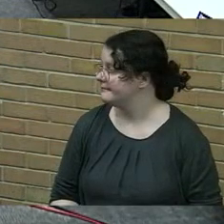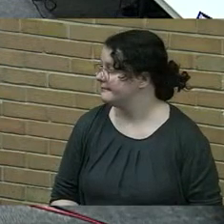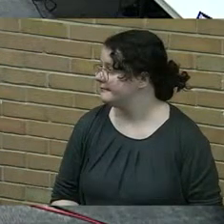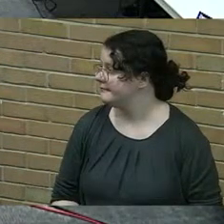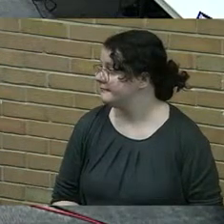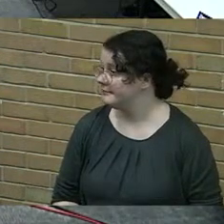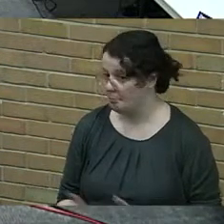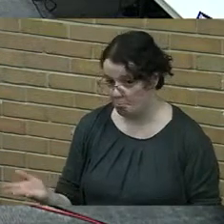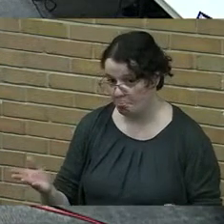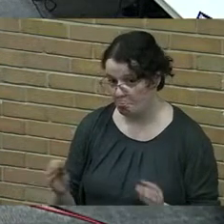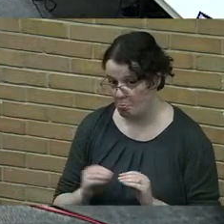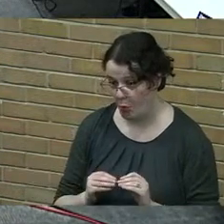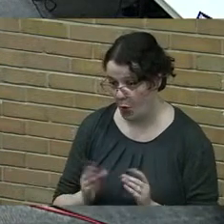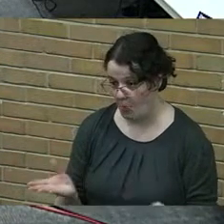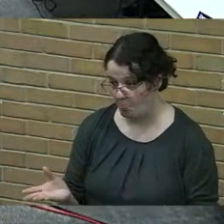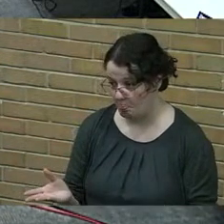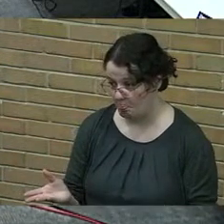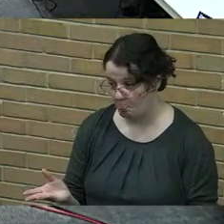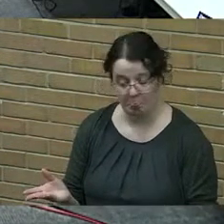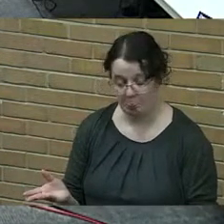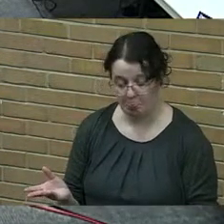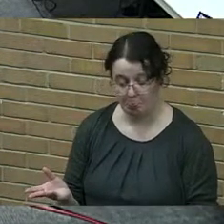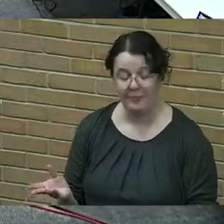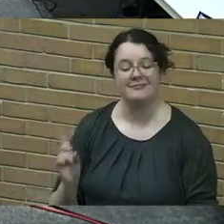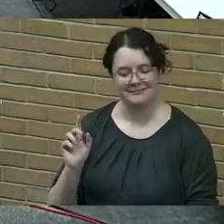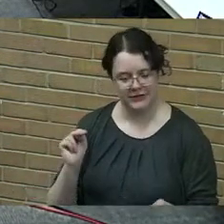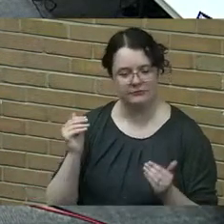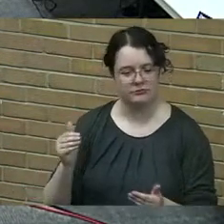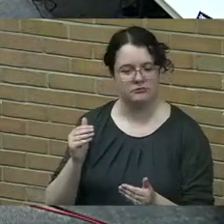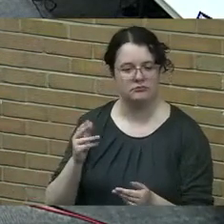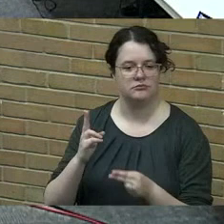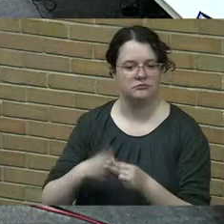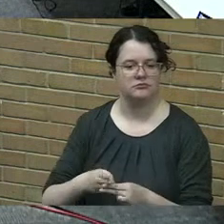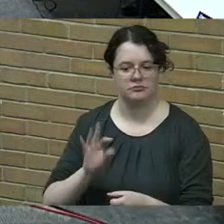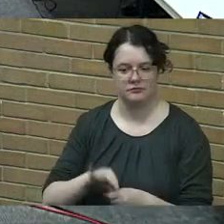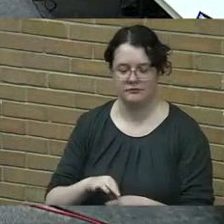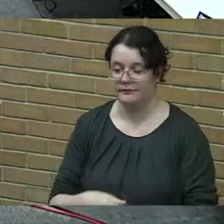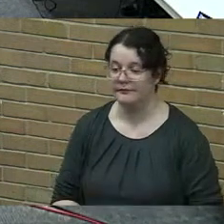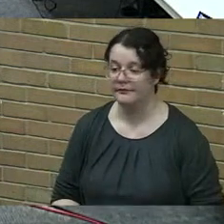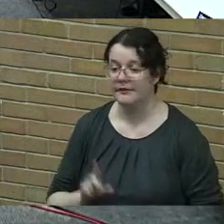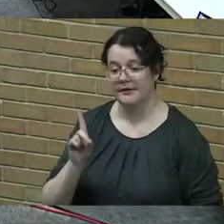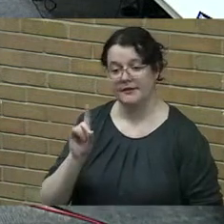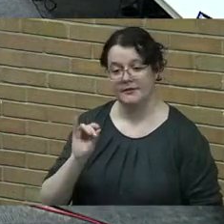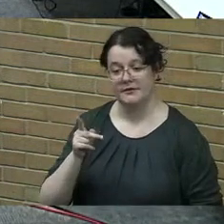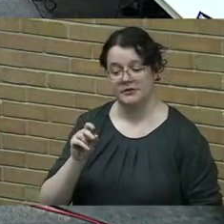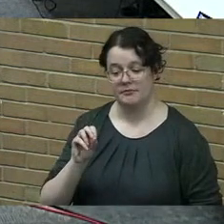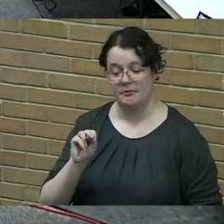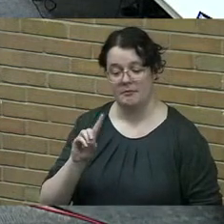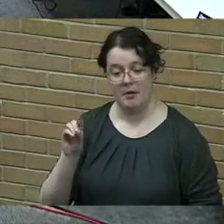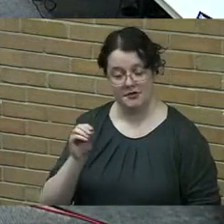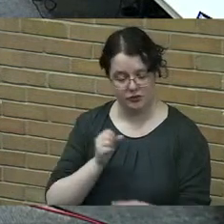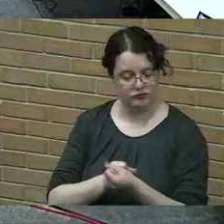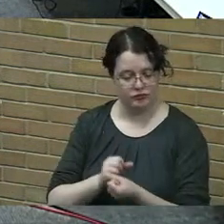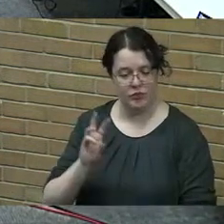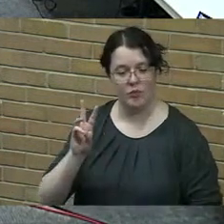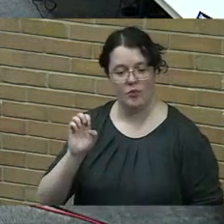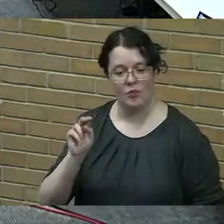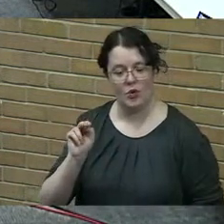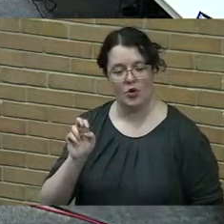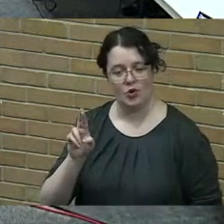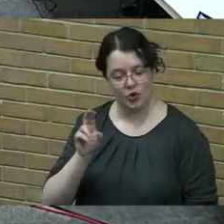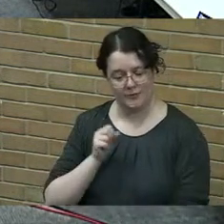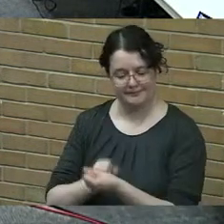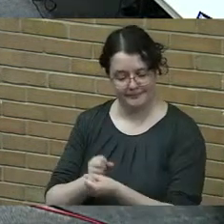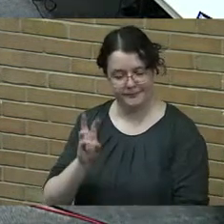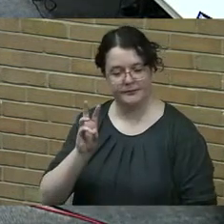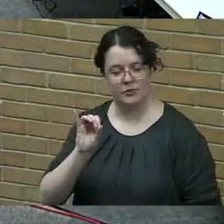Anything further? Hearing none, Dan, please call the roll. Councilmember DeFazio? Aye. Councilmember Werner? Aye. Councilmember